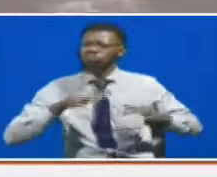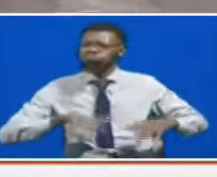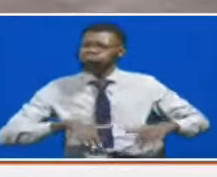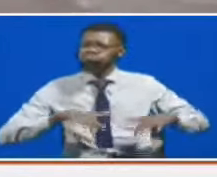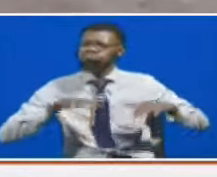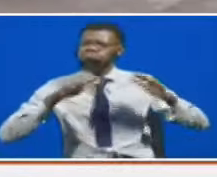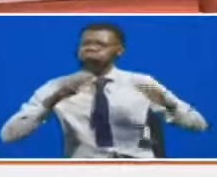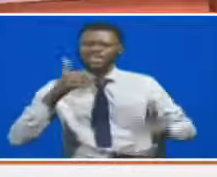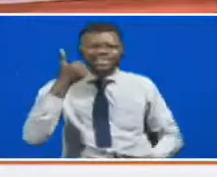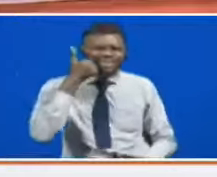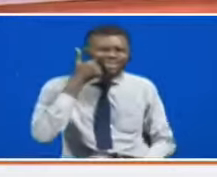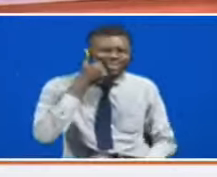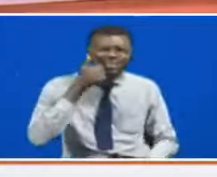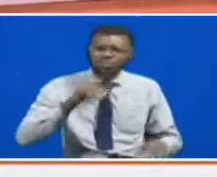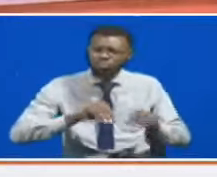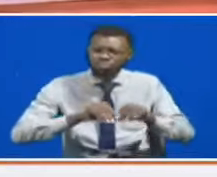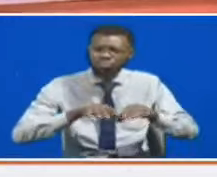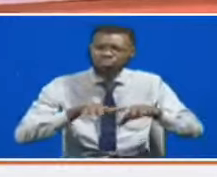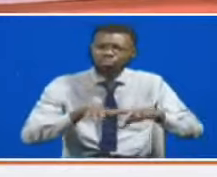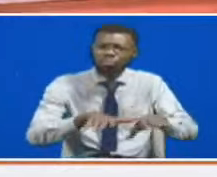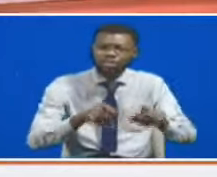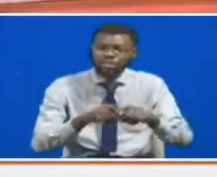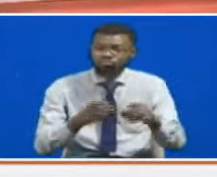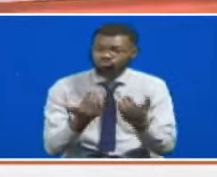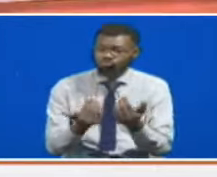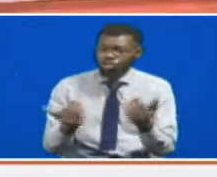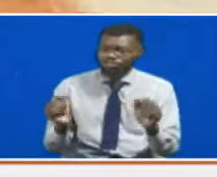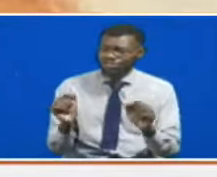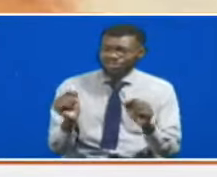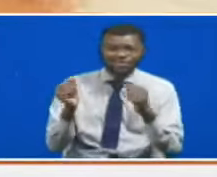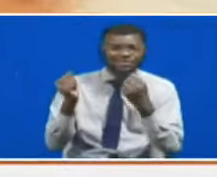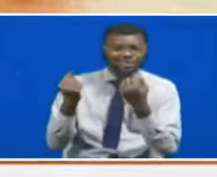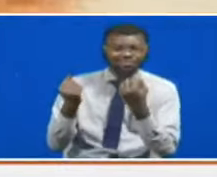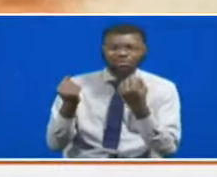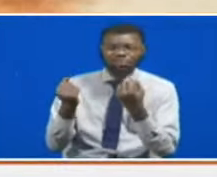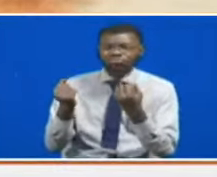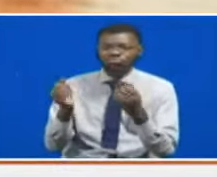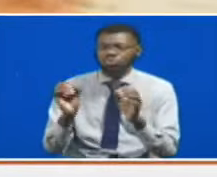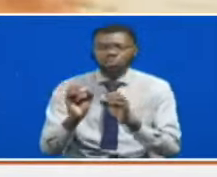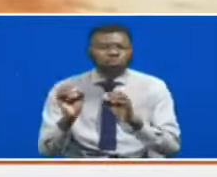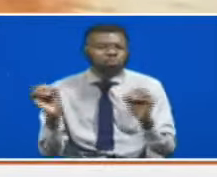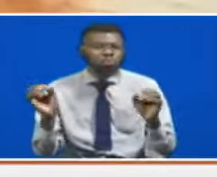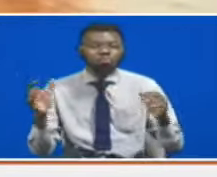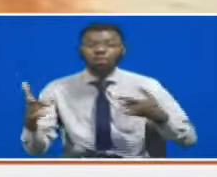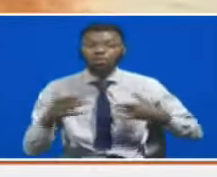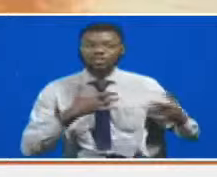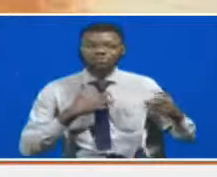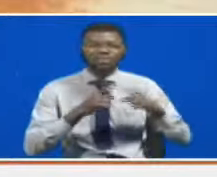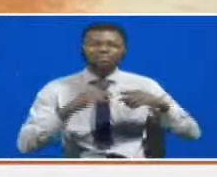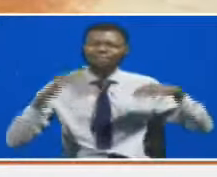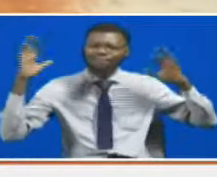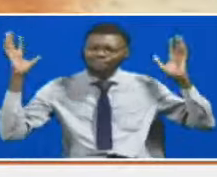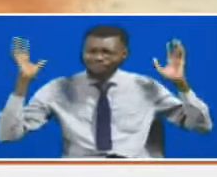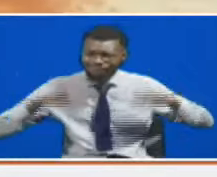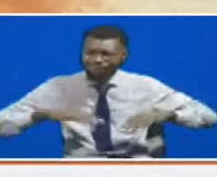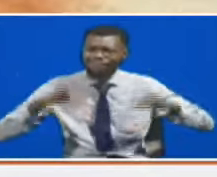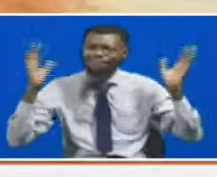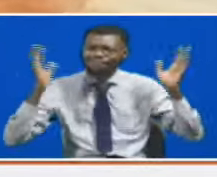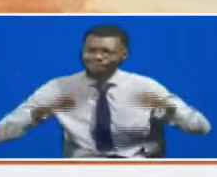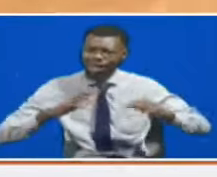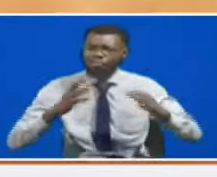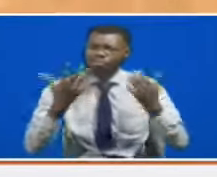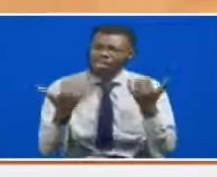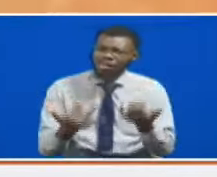diseases looming large, the safety of learners is of paramount concern. What is more worrying is the heavy rains pounding the country, leaving a trail